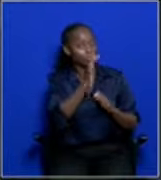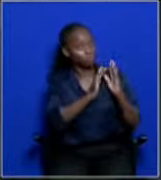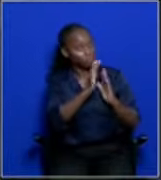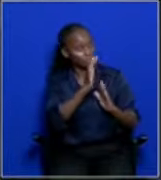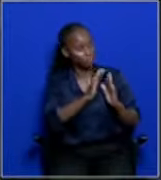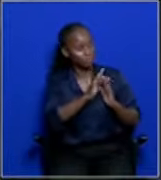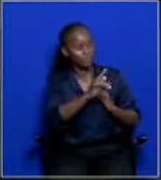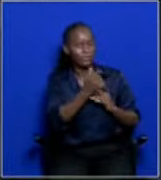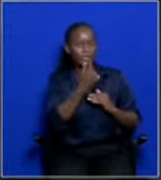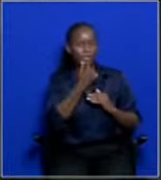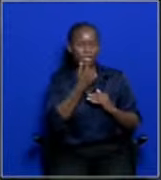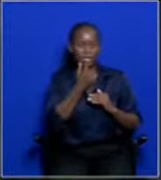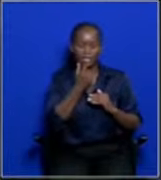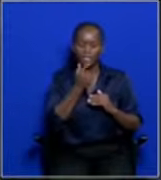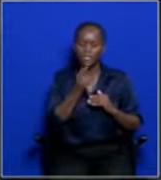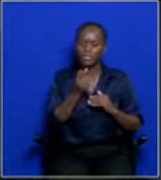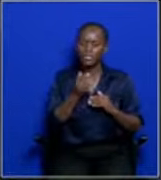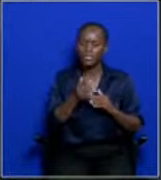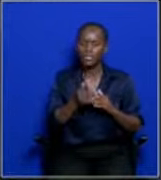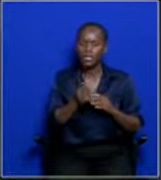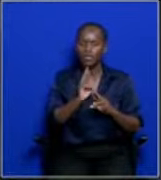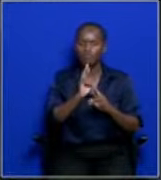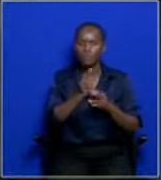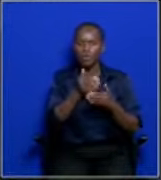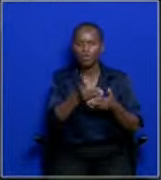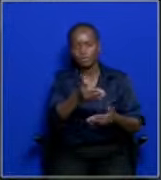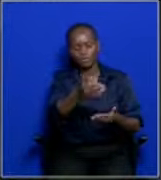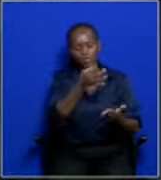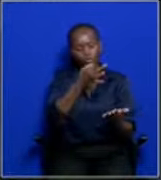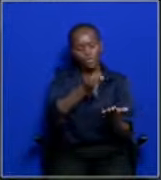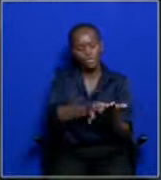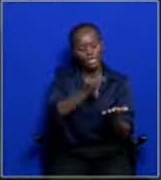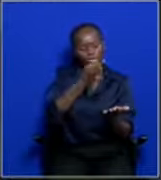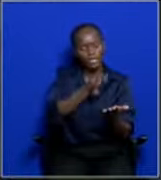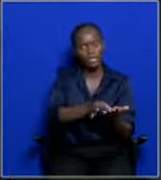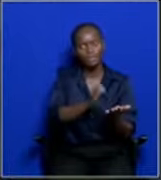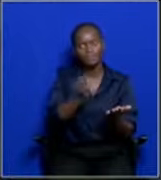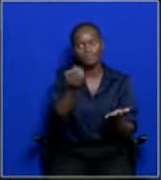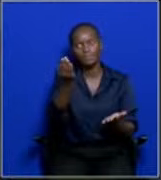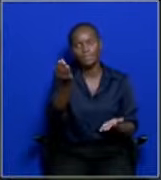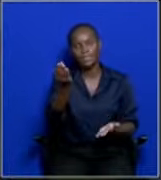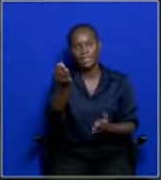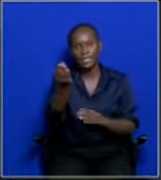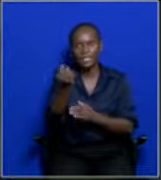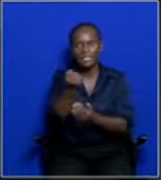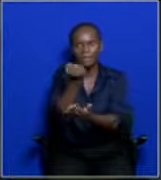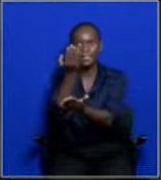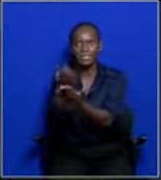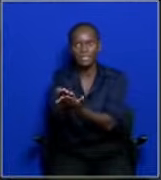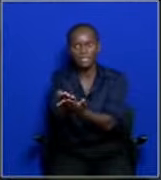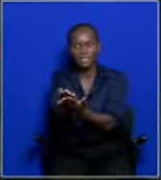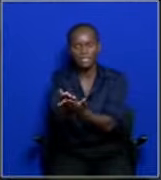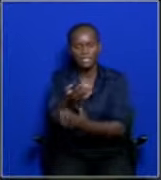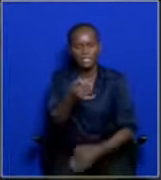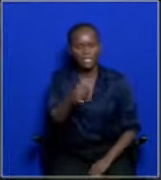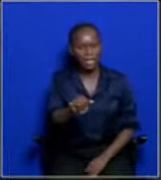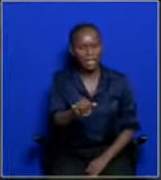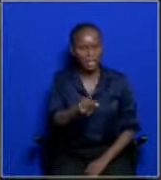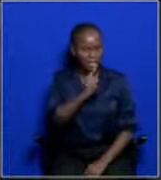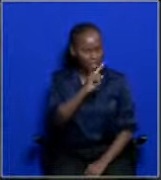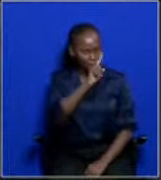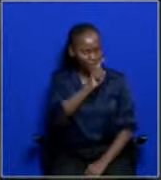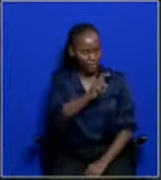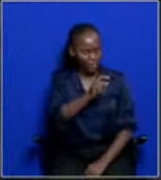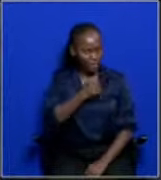to submit a report and recommendation. This incident is in 2023. Yes. You